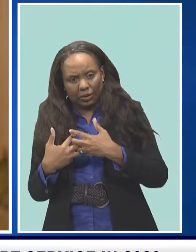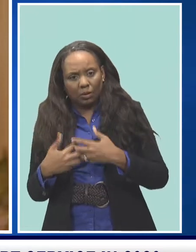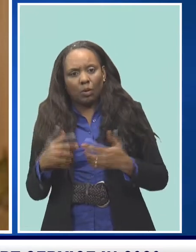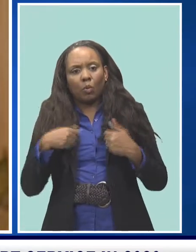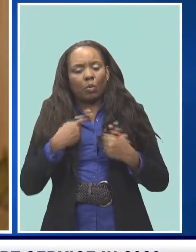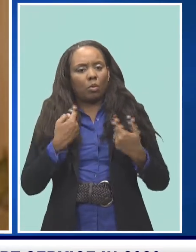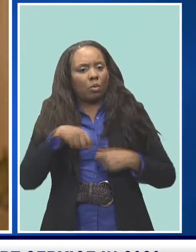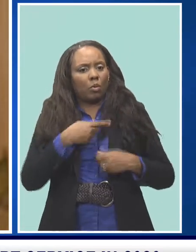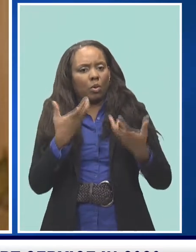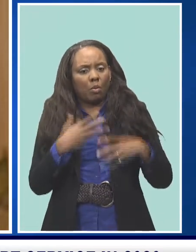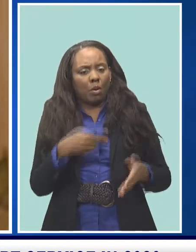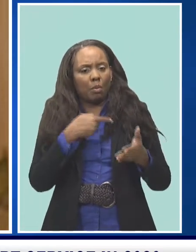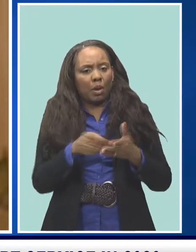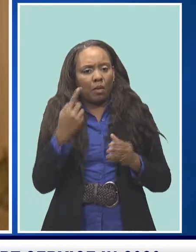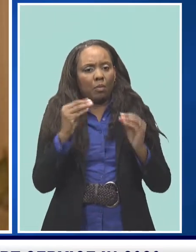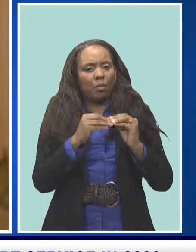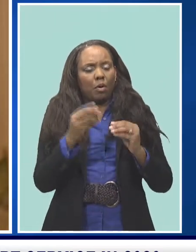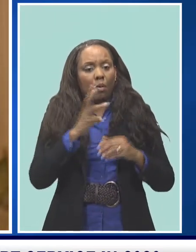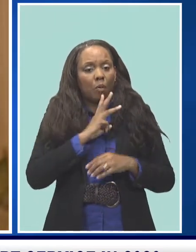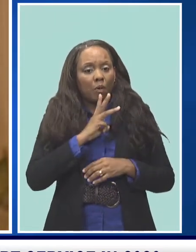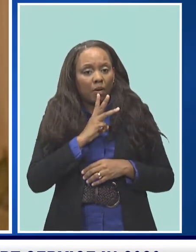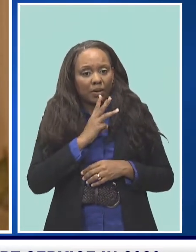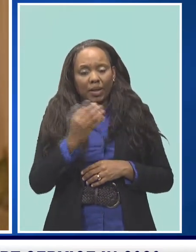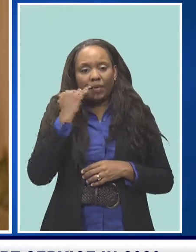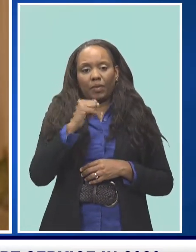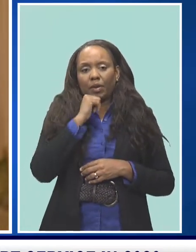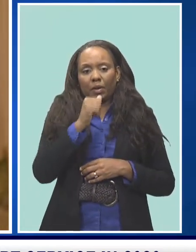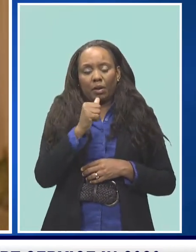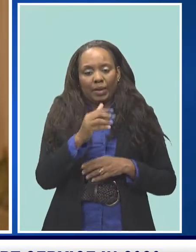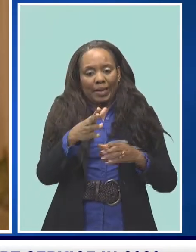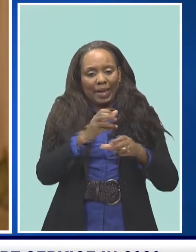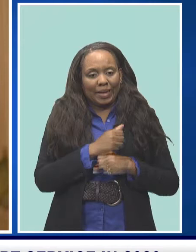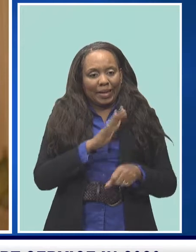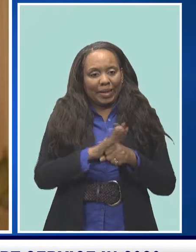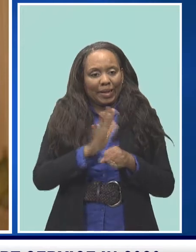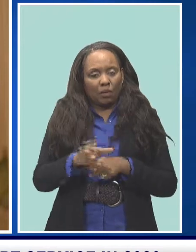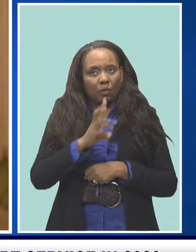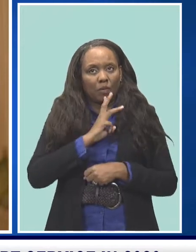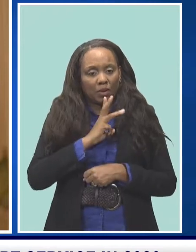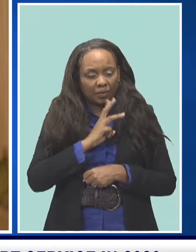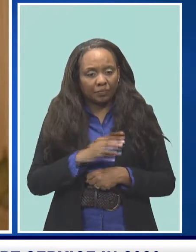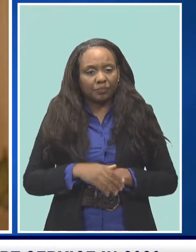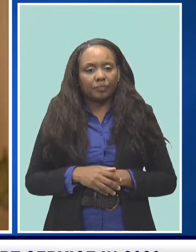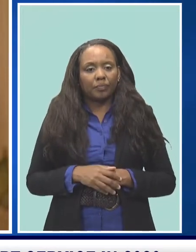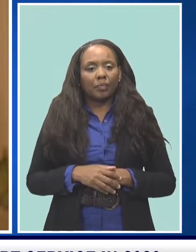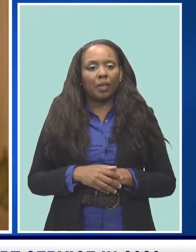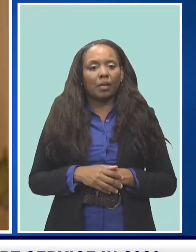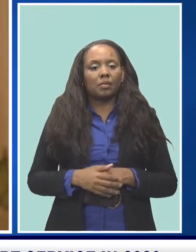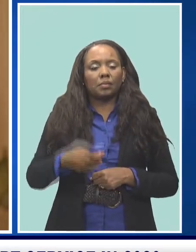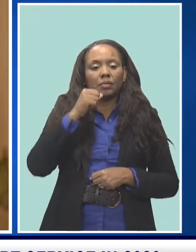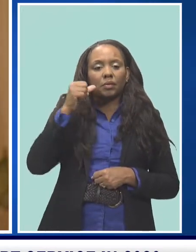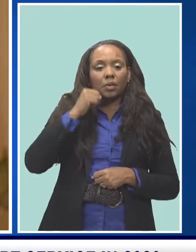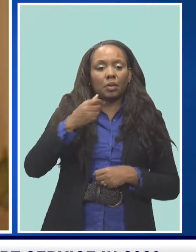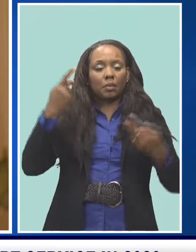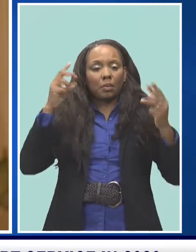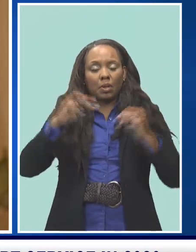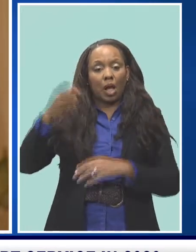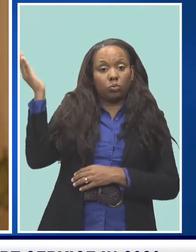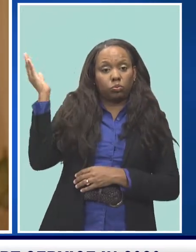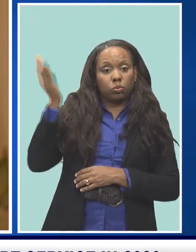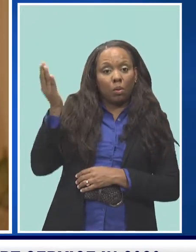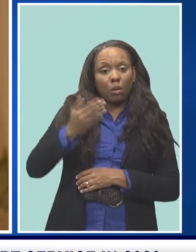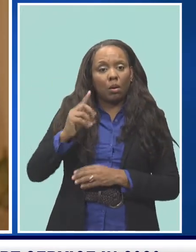for more water than we are receiving when those desal plants are finished. This was revealed during an address to the nation, where the Prime Minister outlined